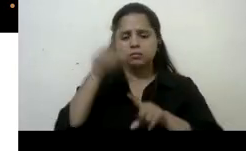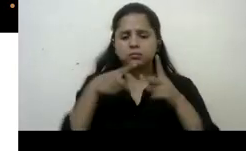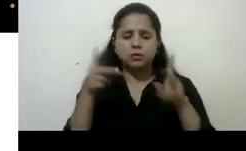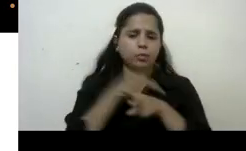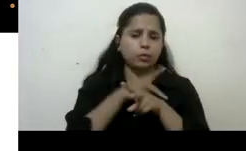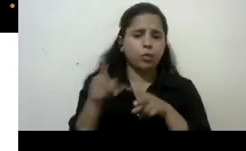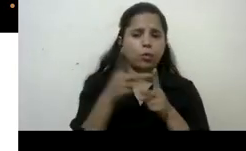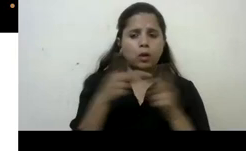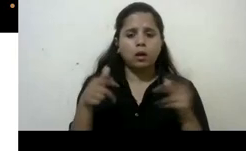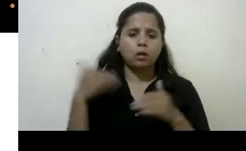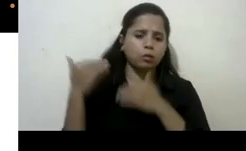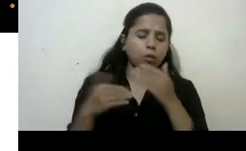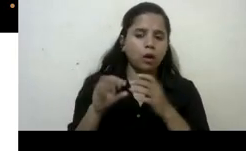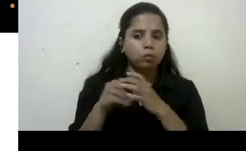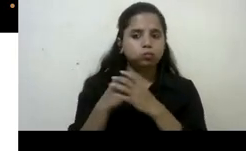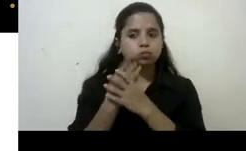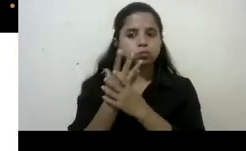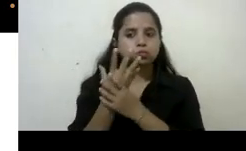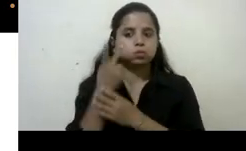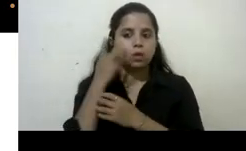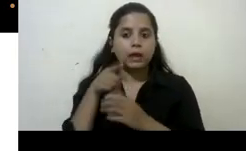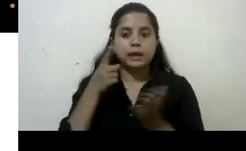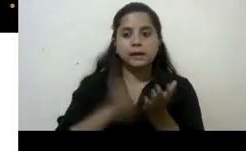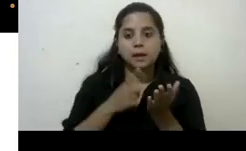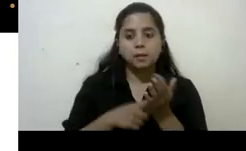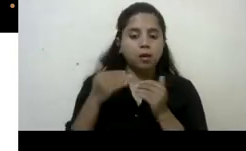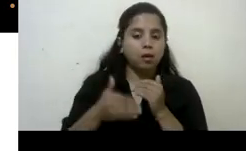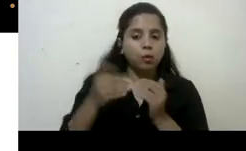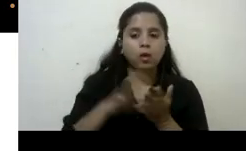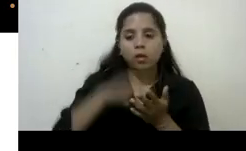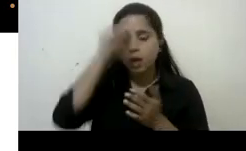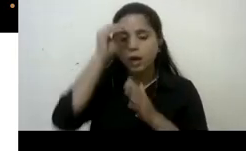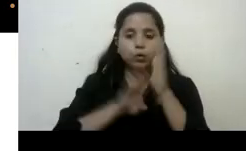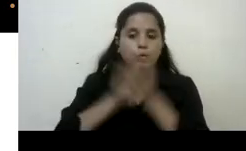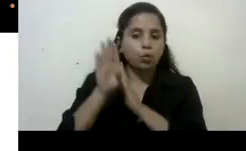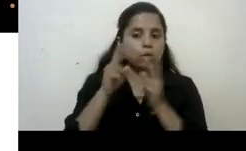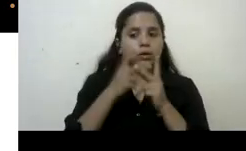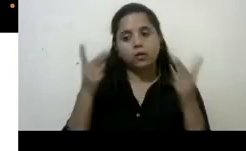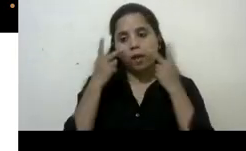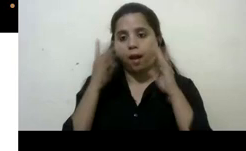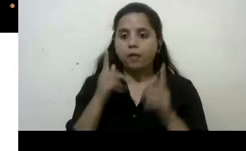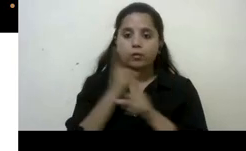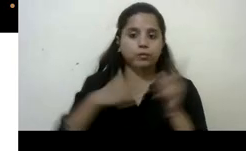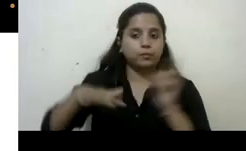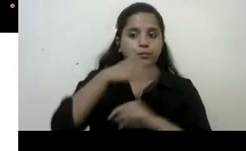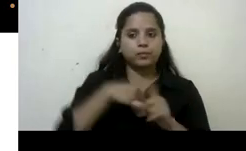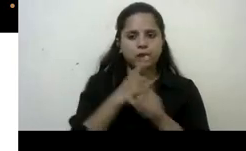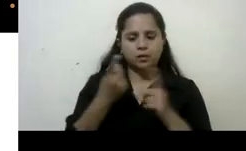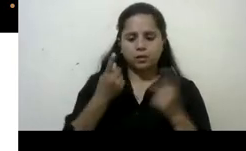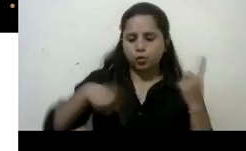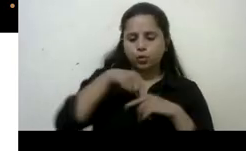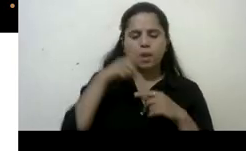and it is constantly evolving and demanding continuous learning and growth. As a teacher, we are trying to